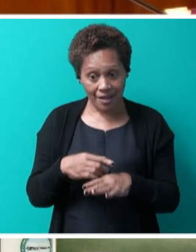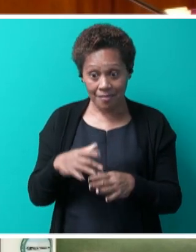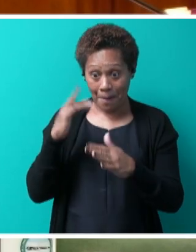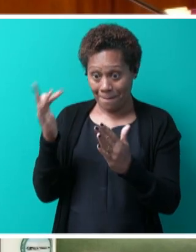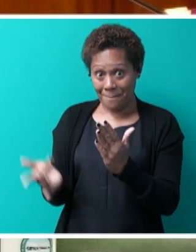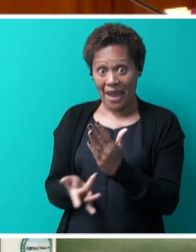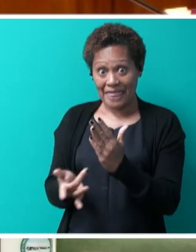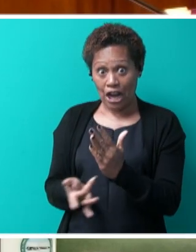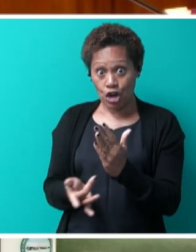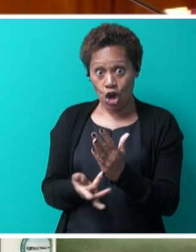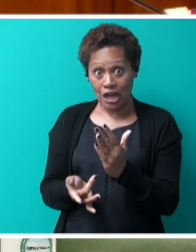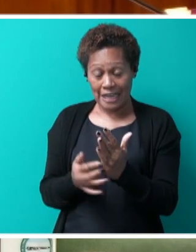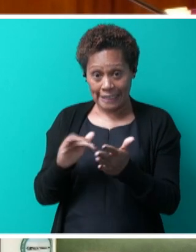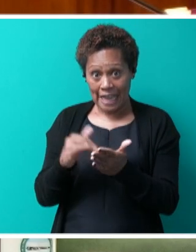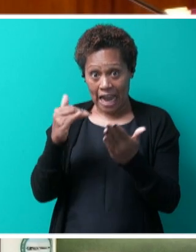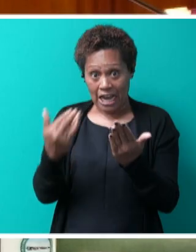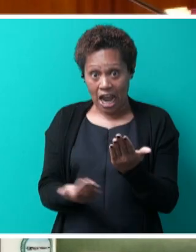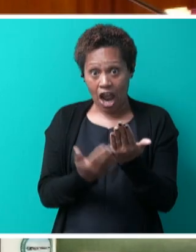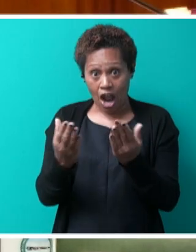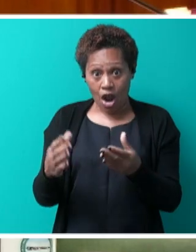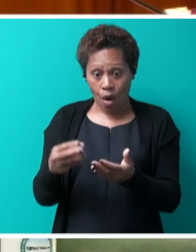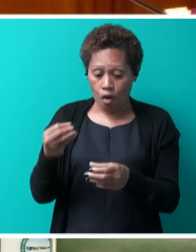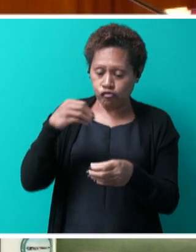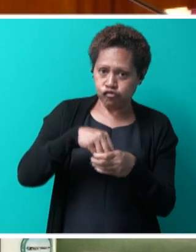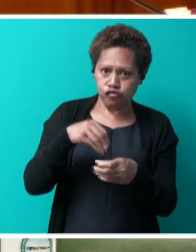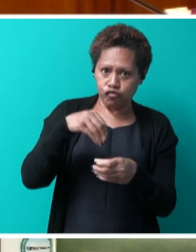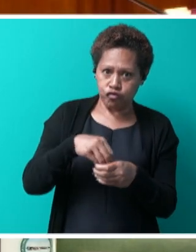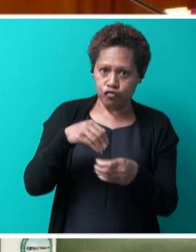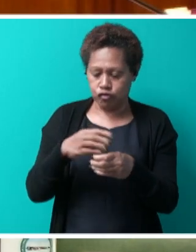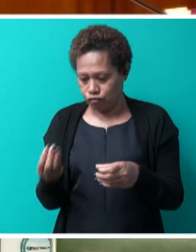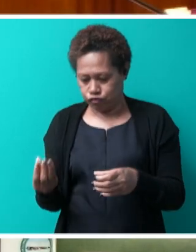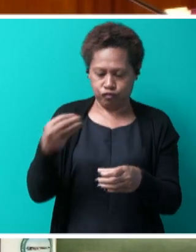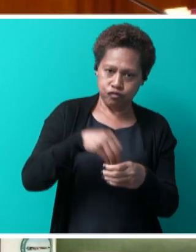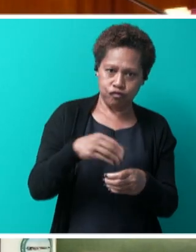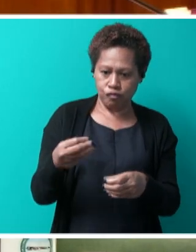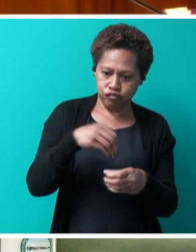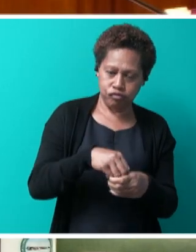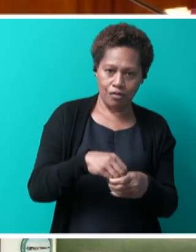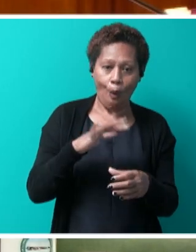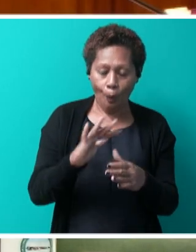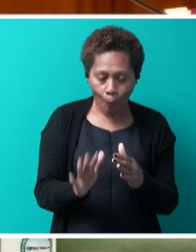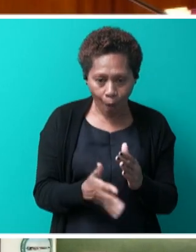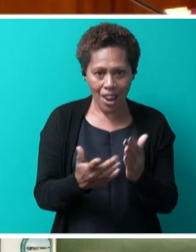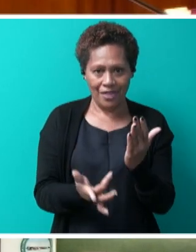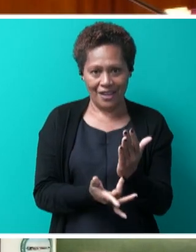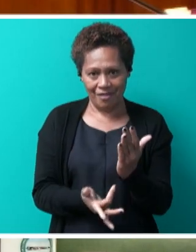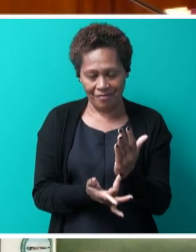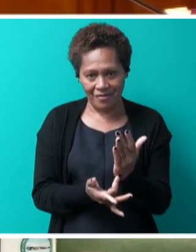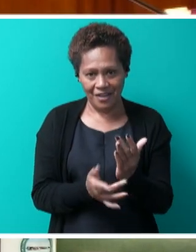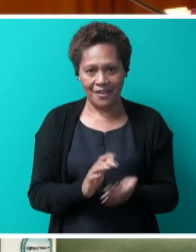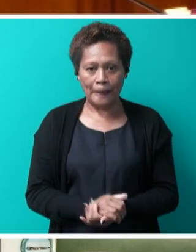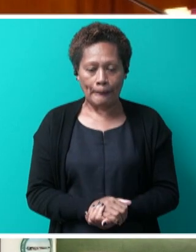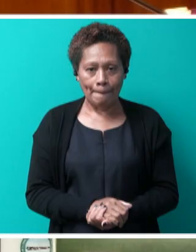na itukutuku karamaru itu na bali bola ni taika. Na ngonongo sa tu kede na muna liba